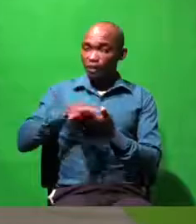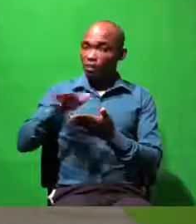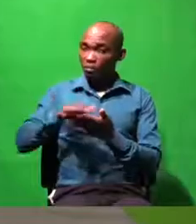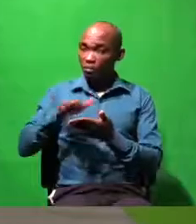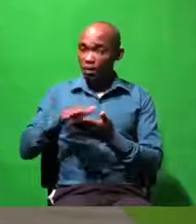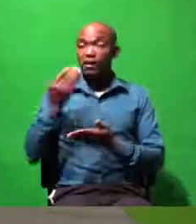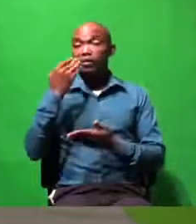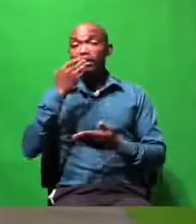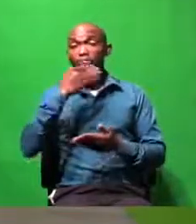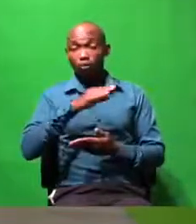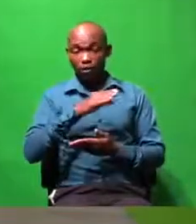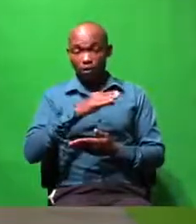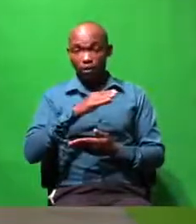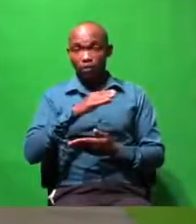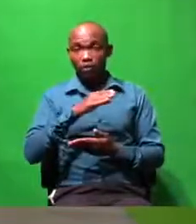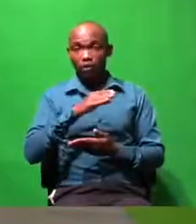of